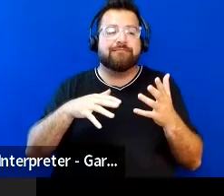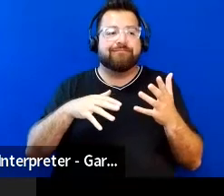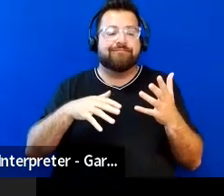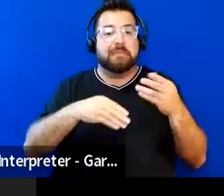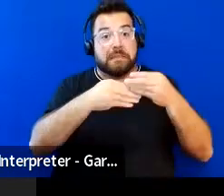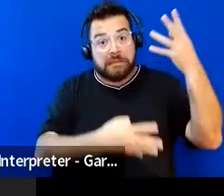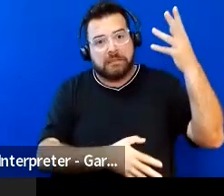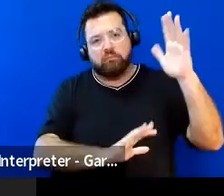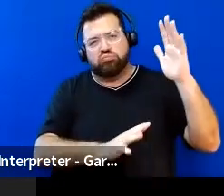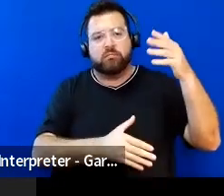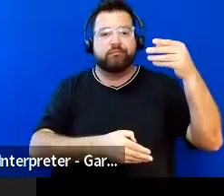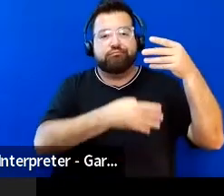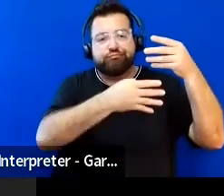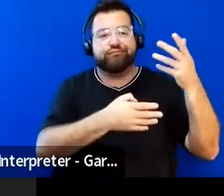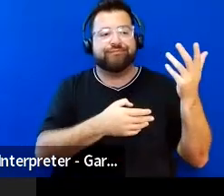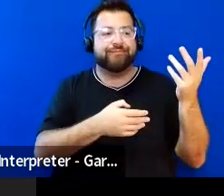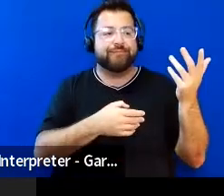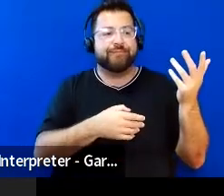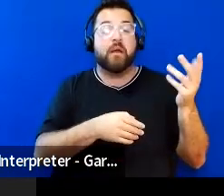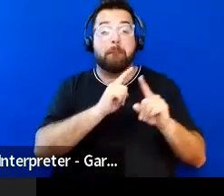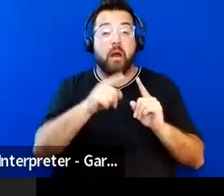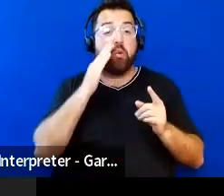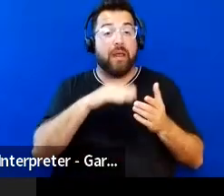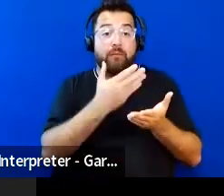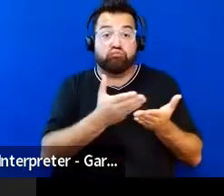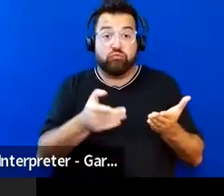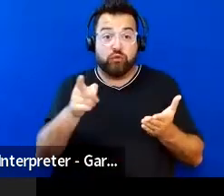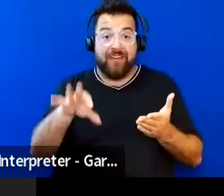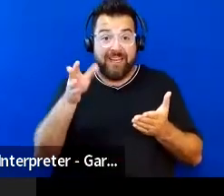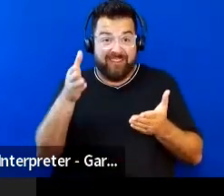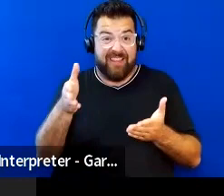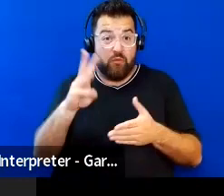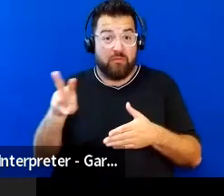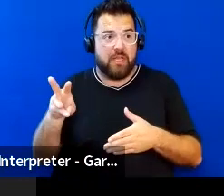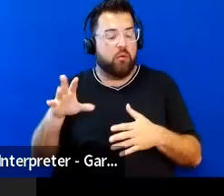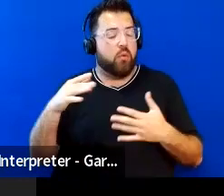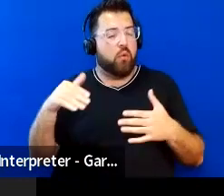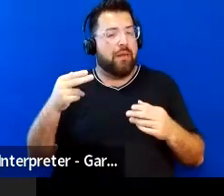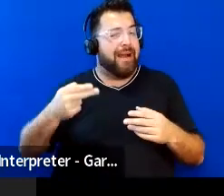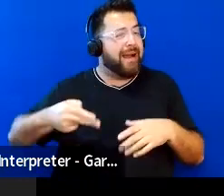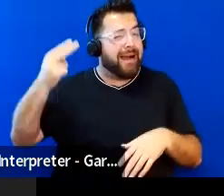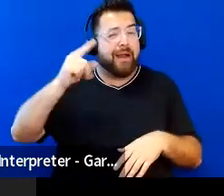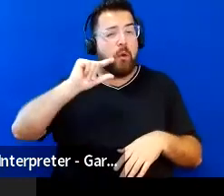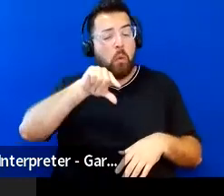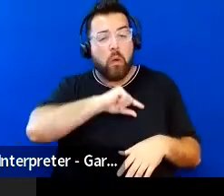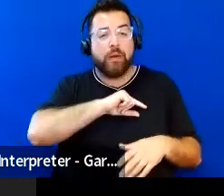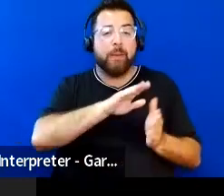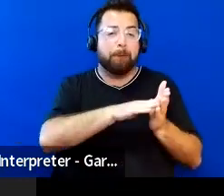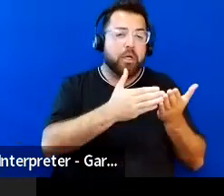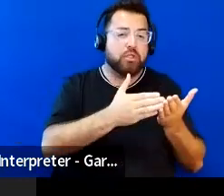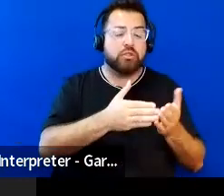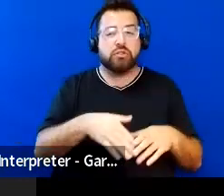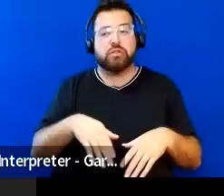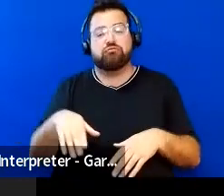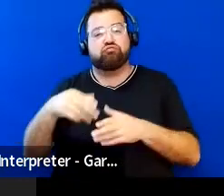going to find here, they're the highest quality books and resources. You also might